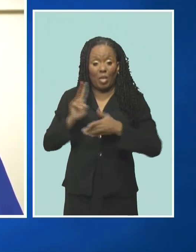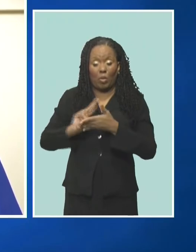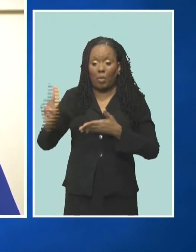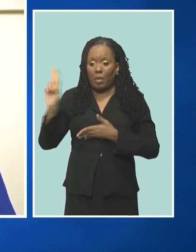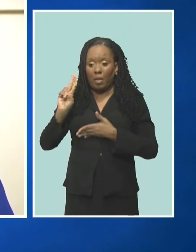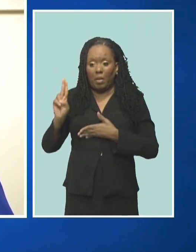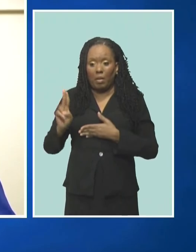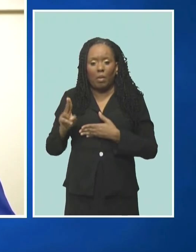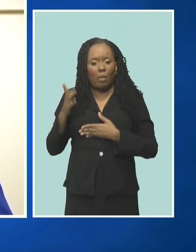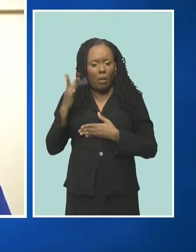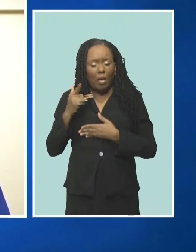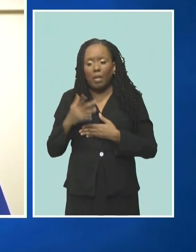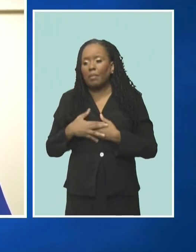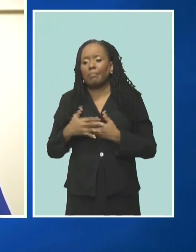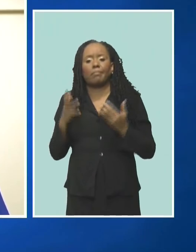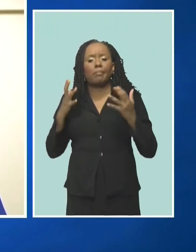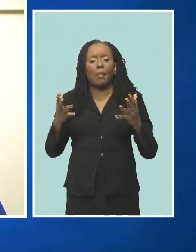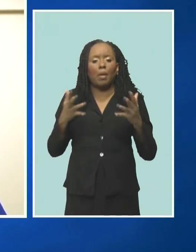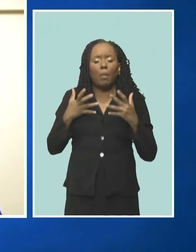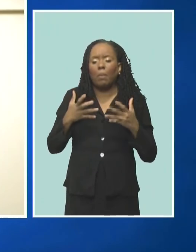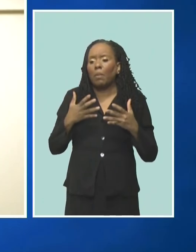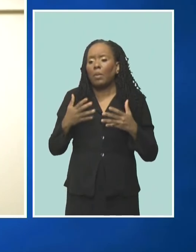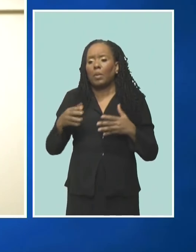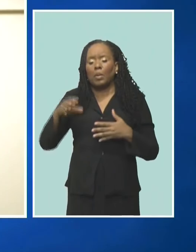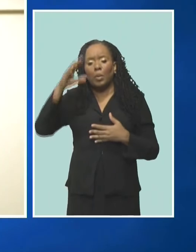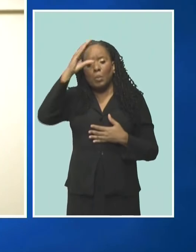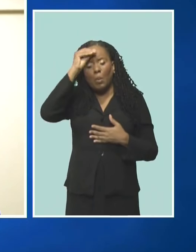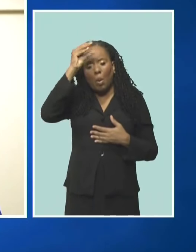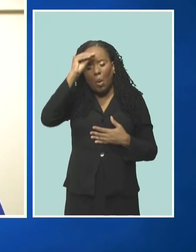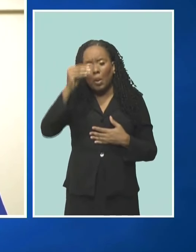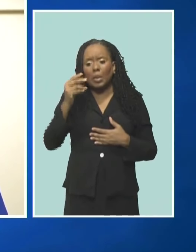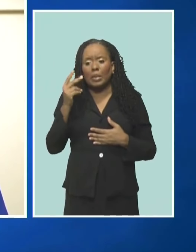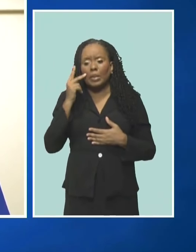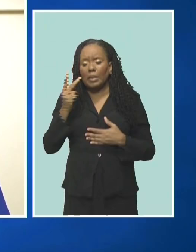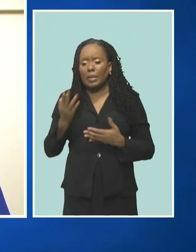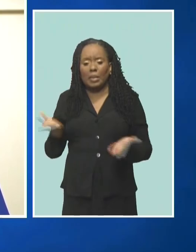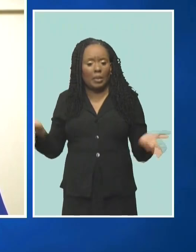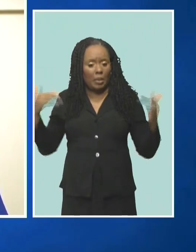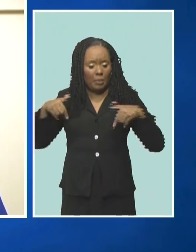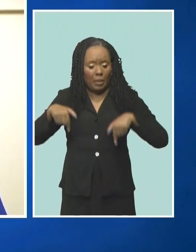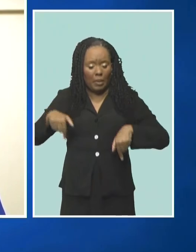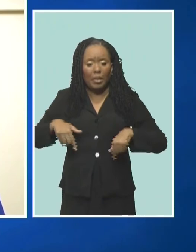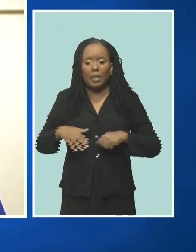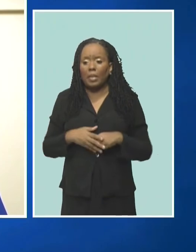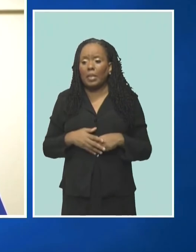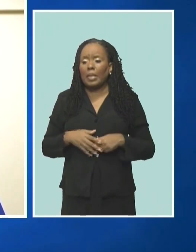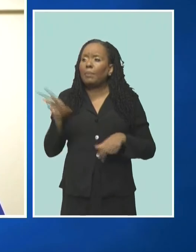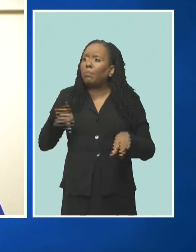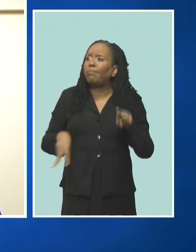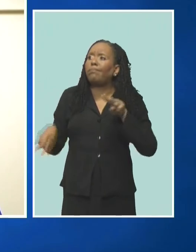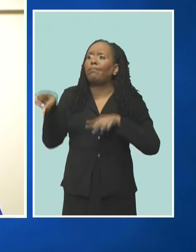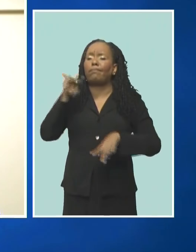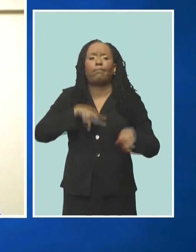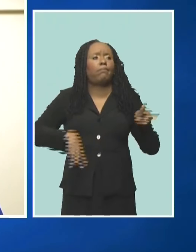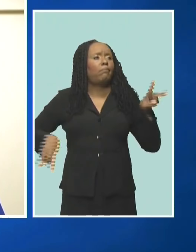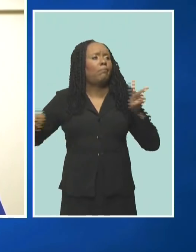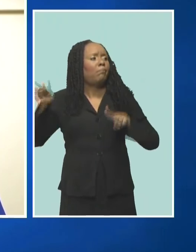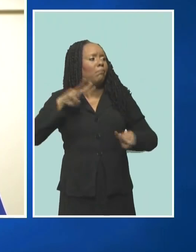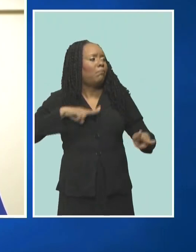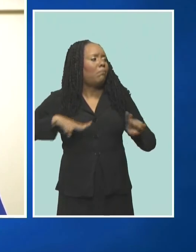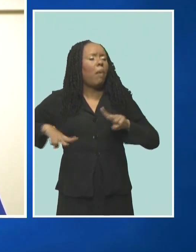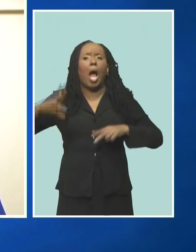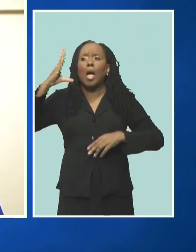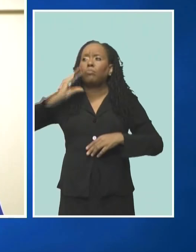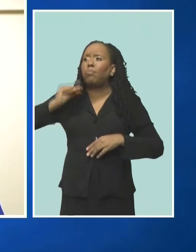education. And the idea really was to get them on this campus to feel the environment, to see the environment, and to aspire to be